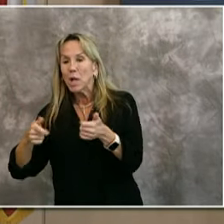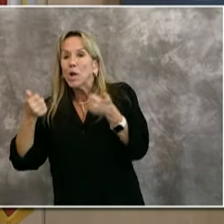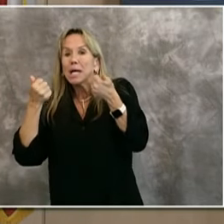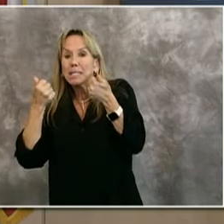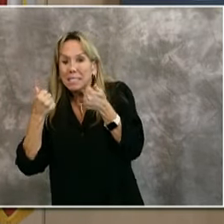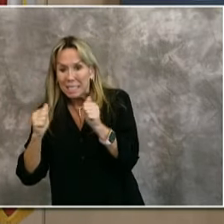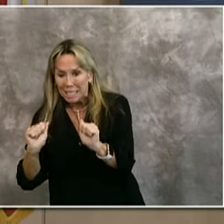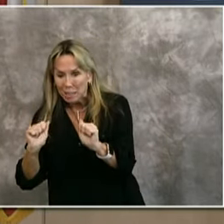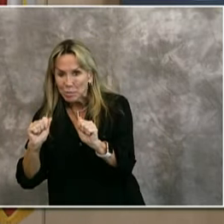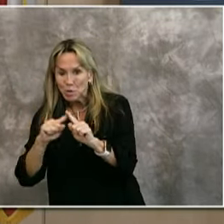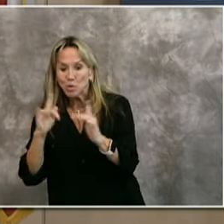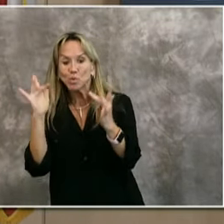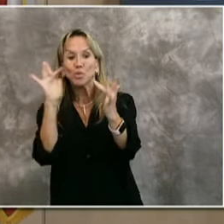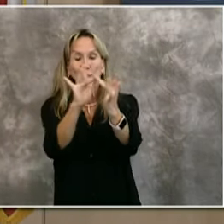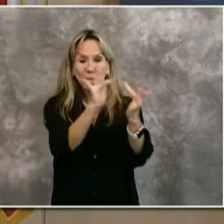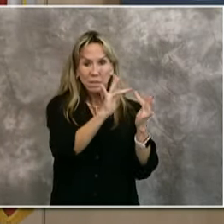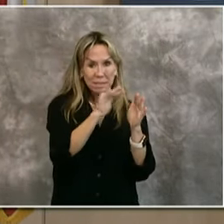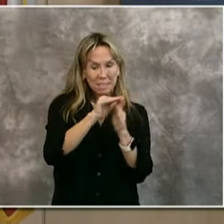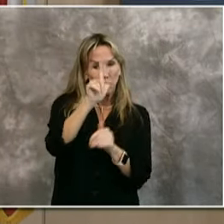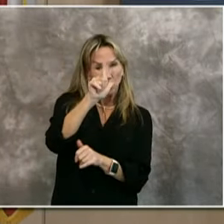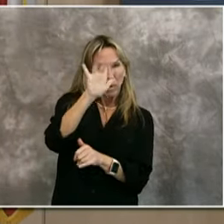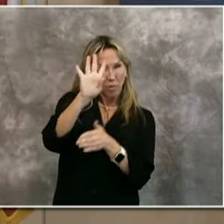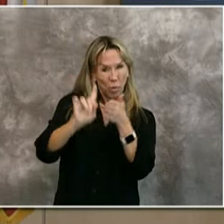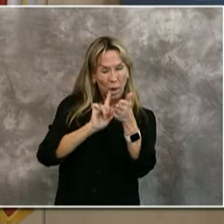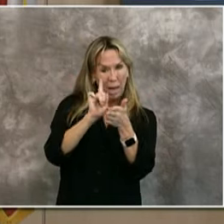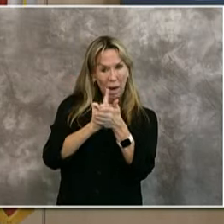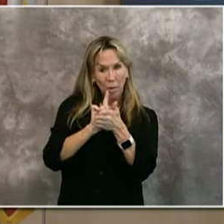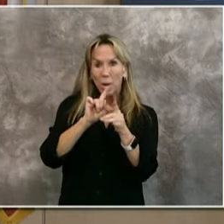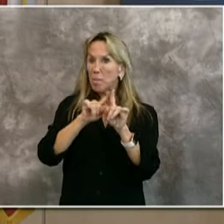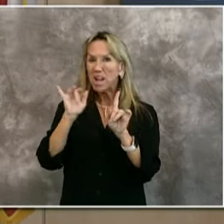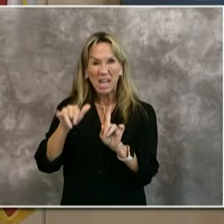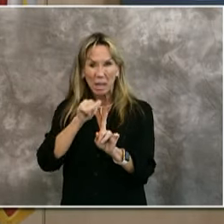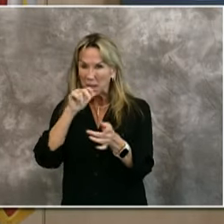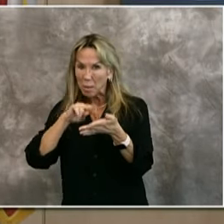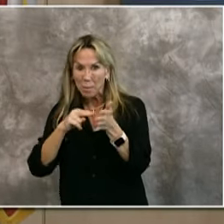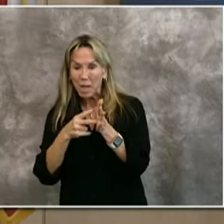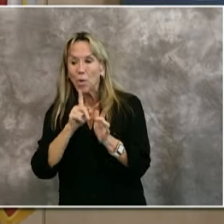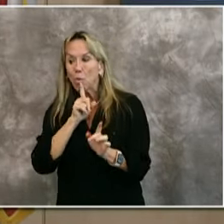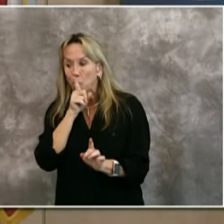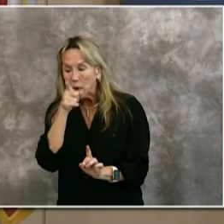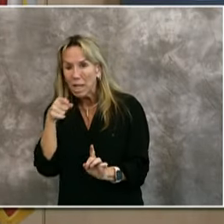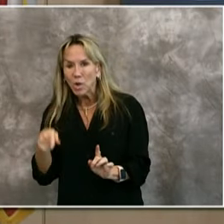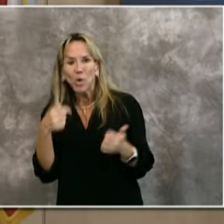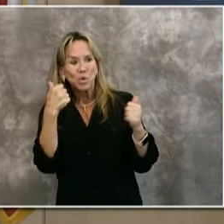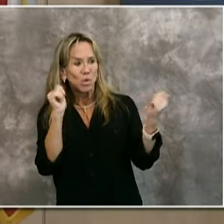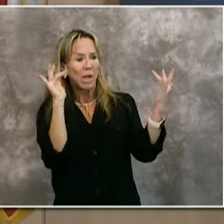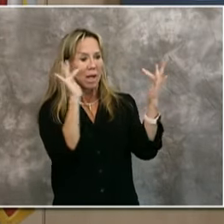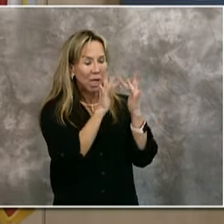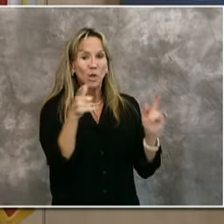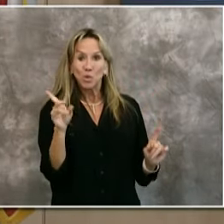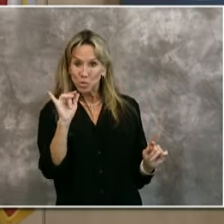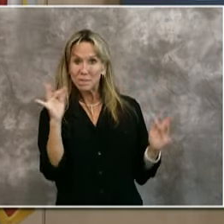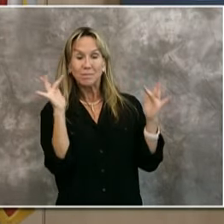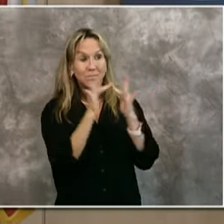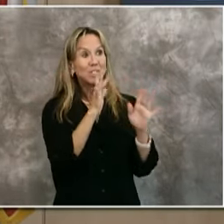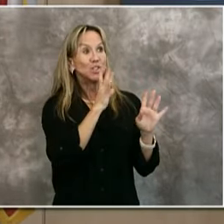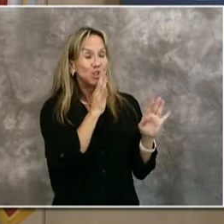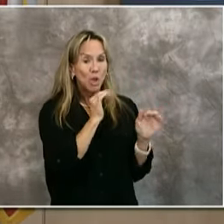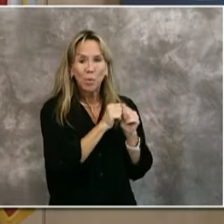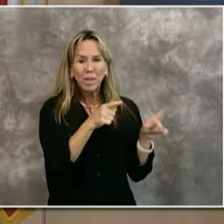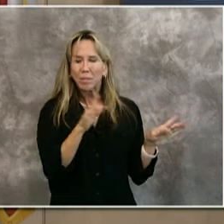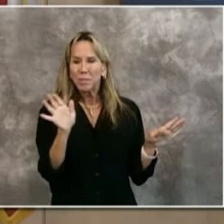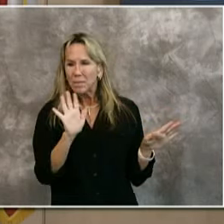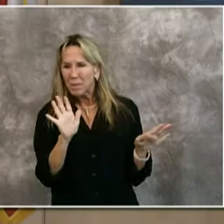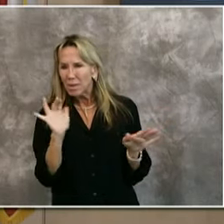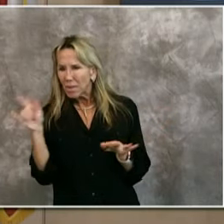hours. That is not actually speaking with the person that you're attempting to reach out with. It has nothing to do with reaching them. It's